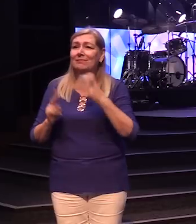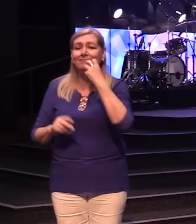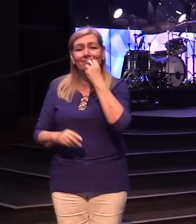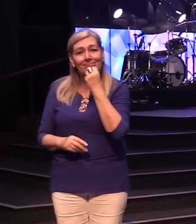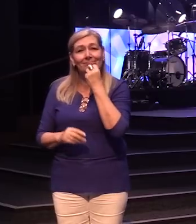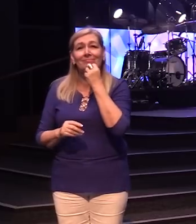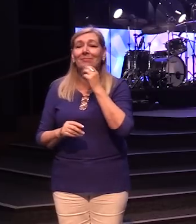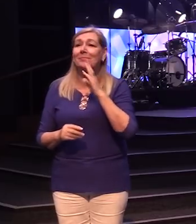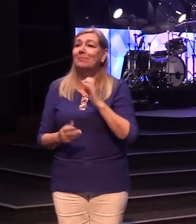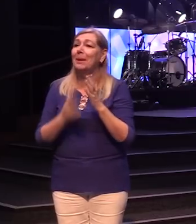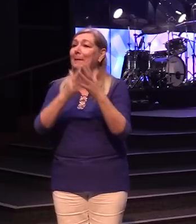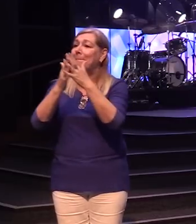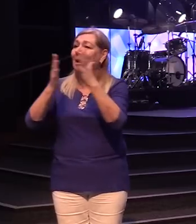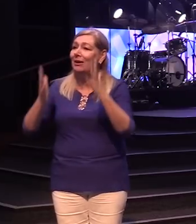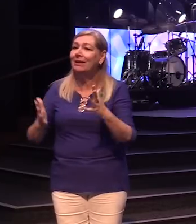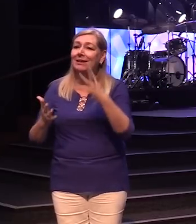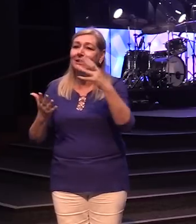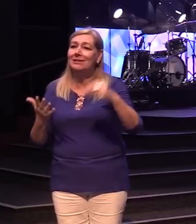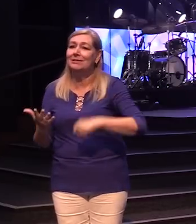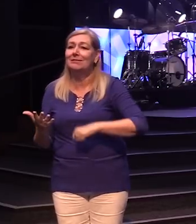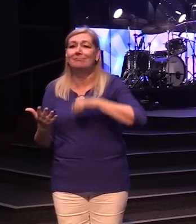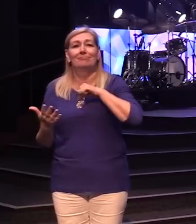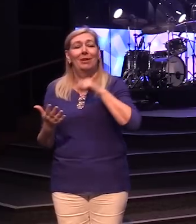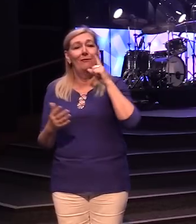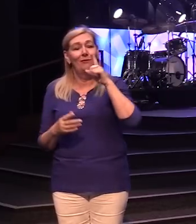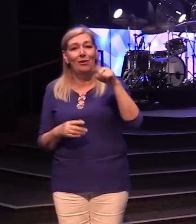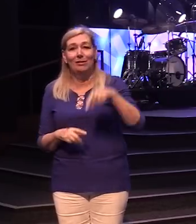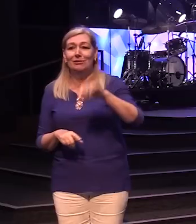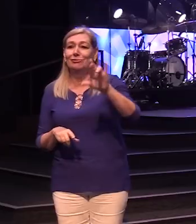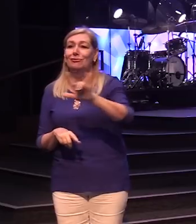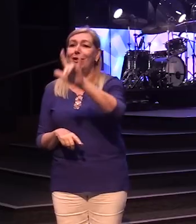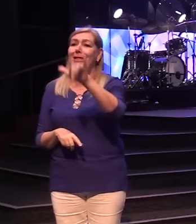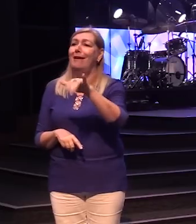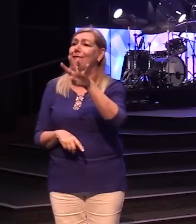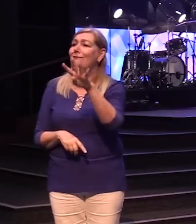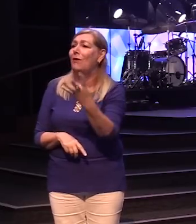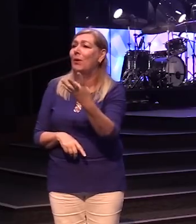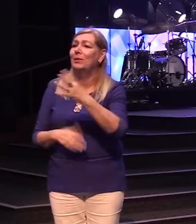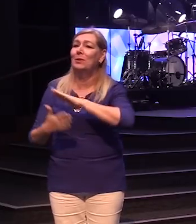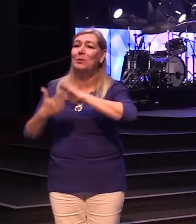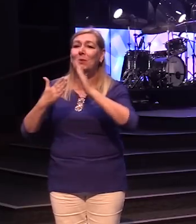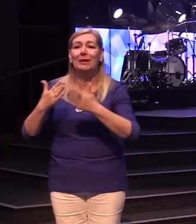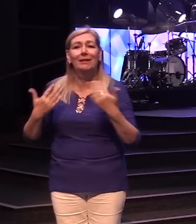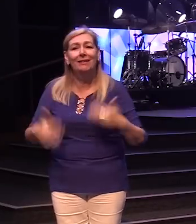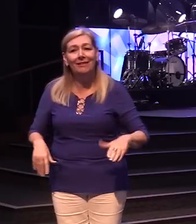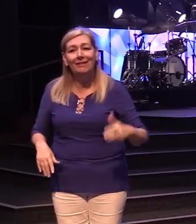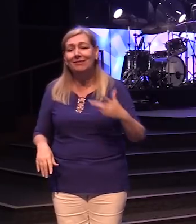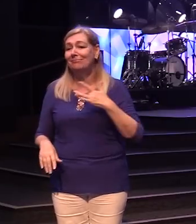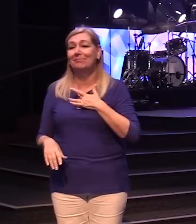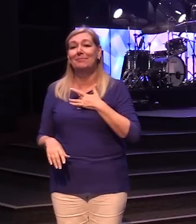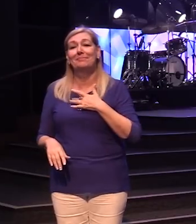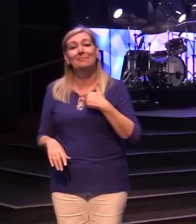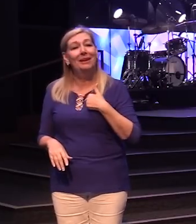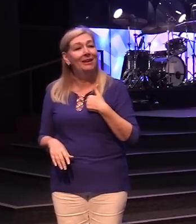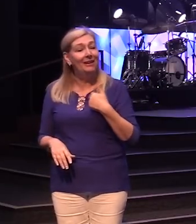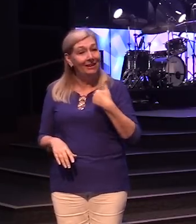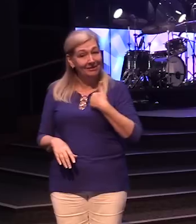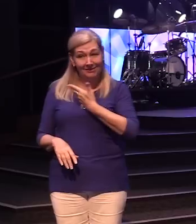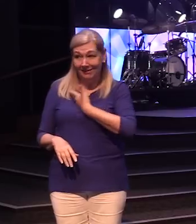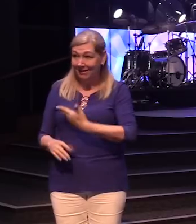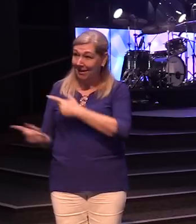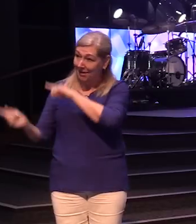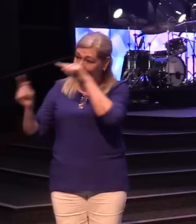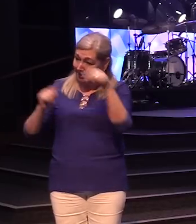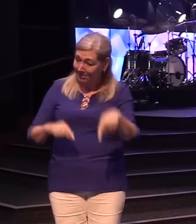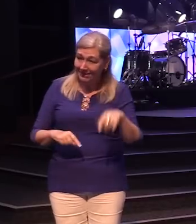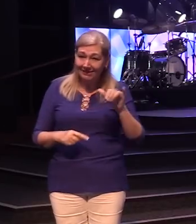and proud to be patriotic on this, the 4th of July weekend. It makes me proud also to be invited to speak